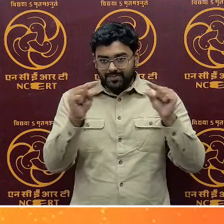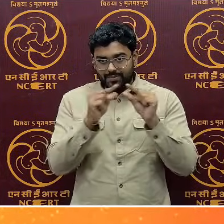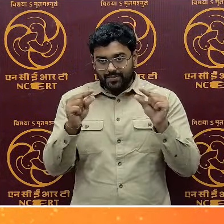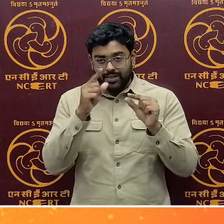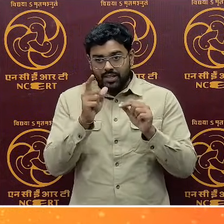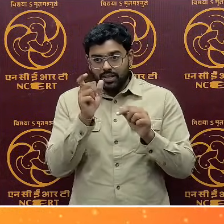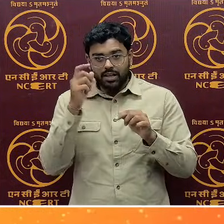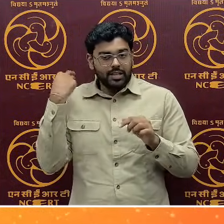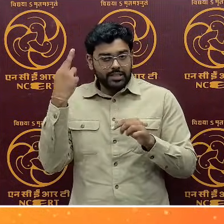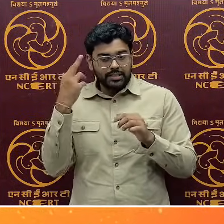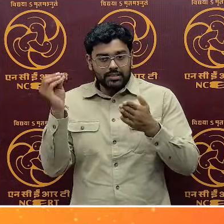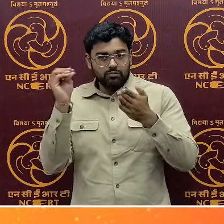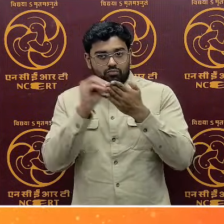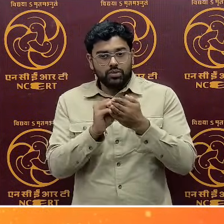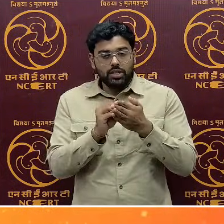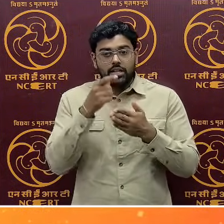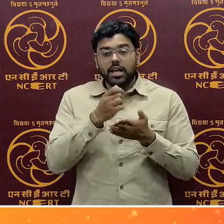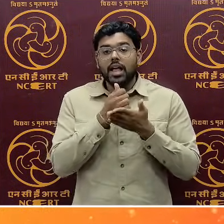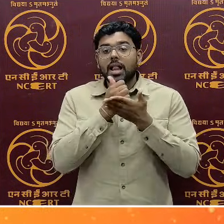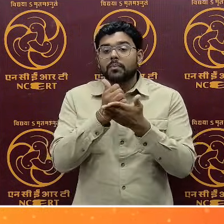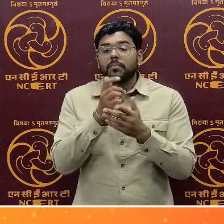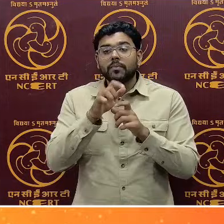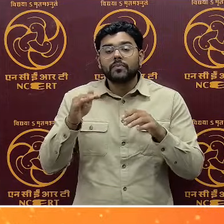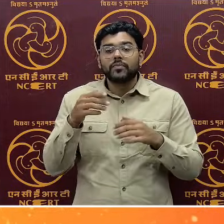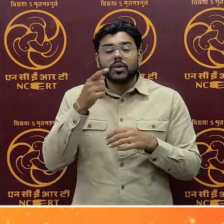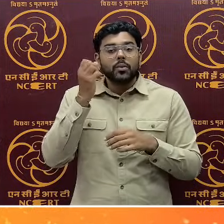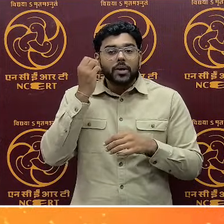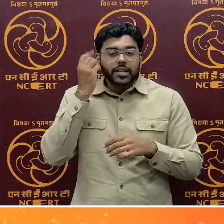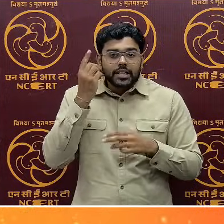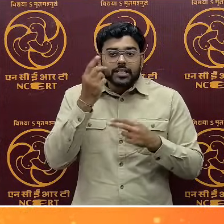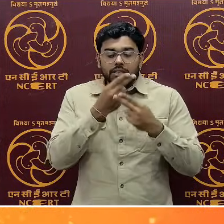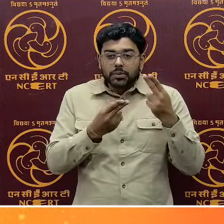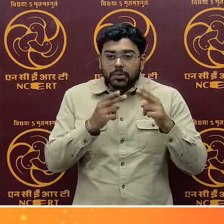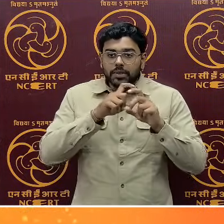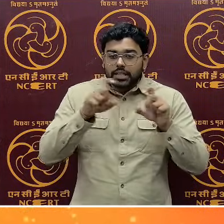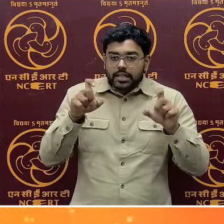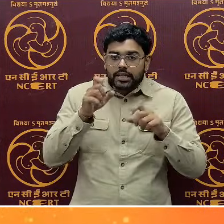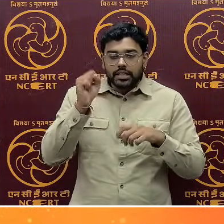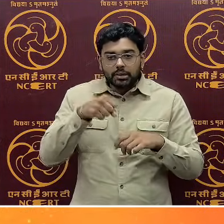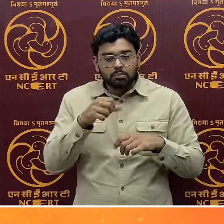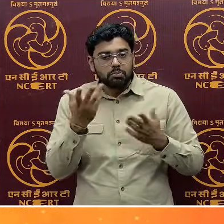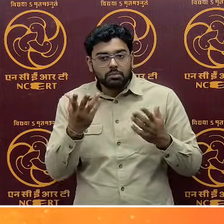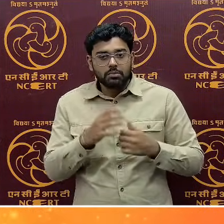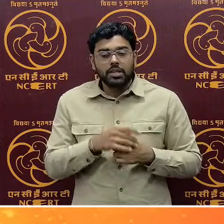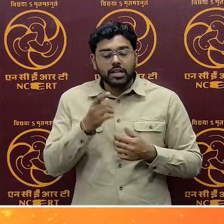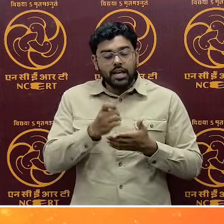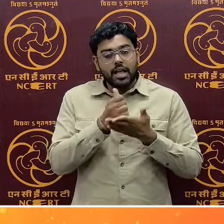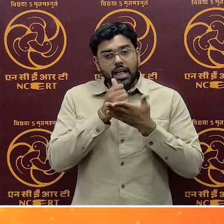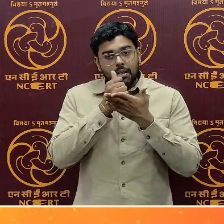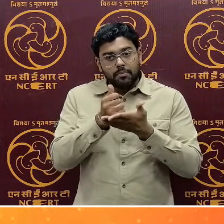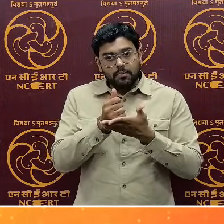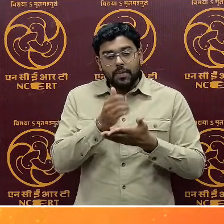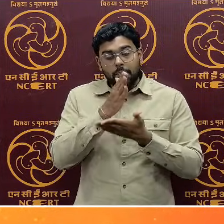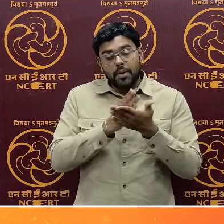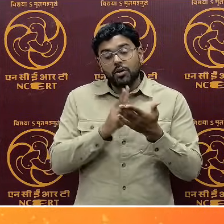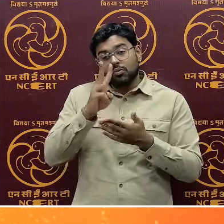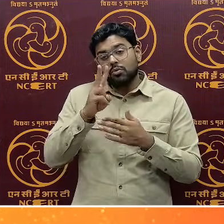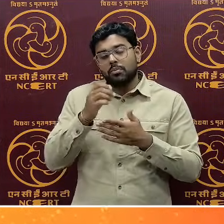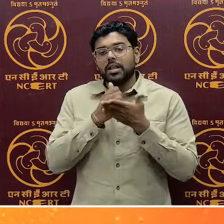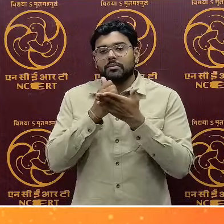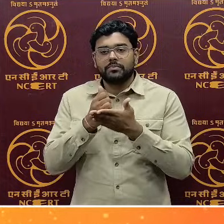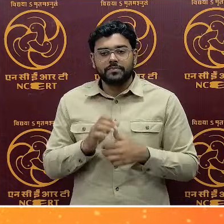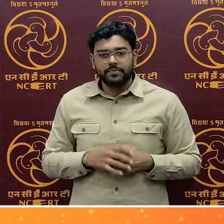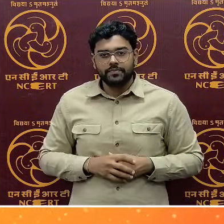suitable reasons. This will help you that how much you have understood the plot till now. Alright, this will help you in part 2. Okay.